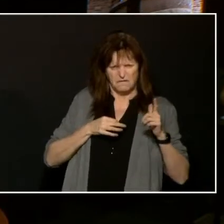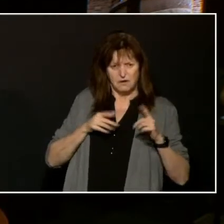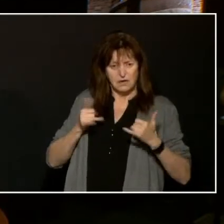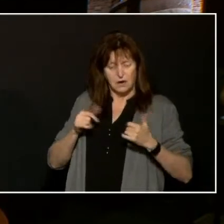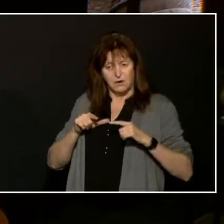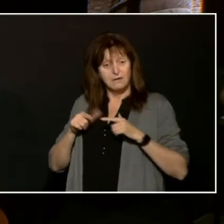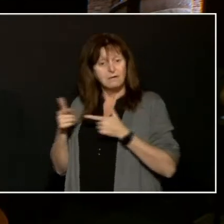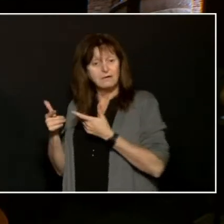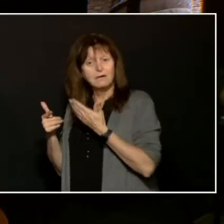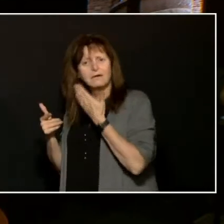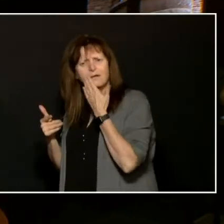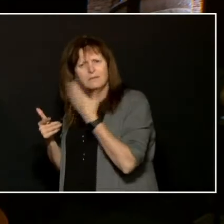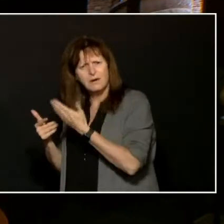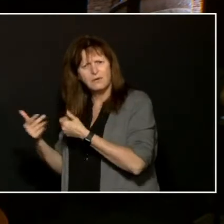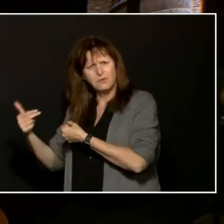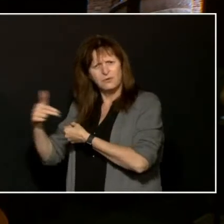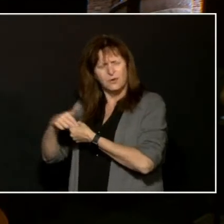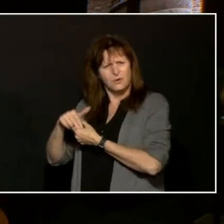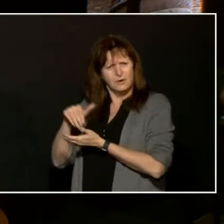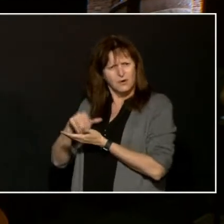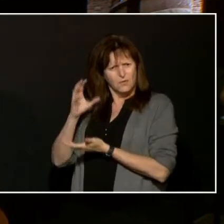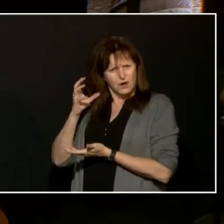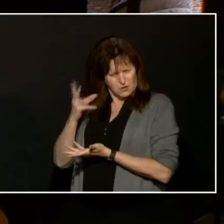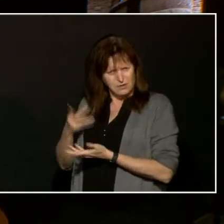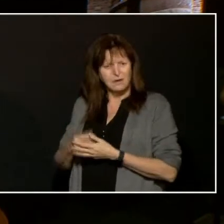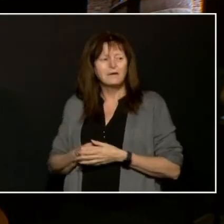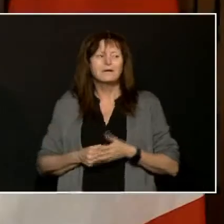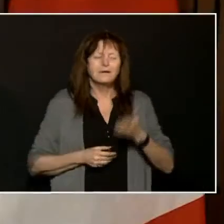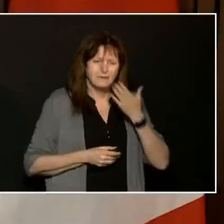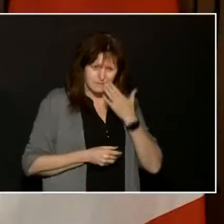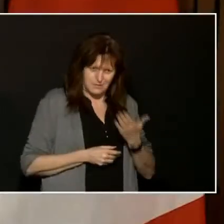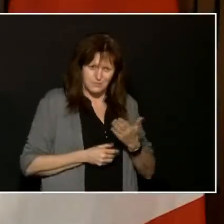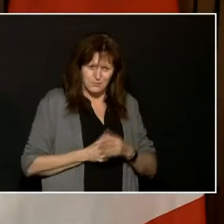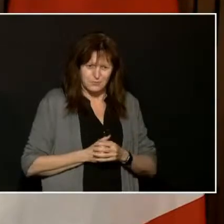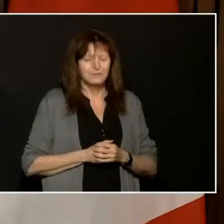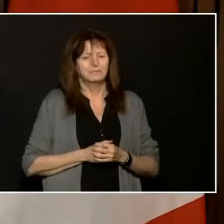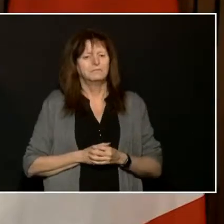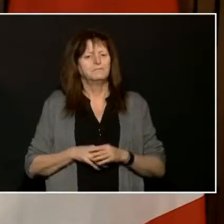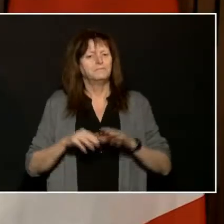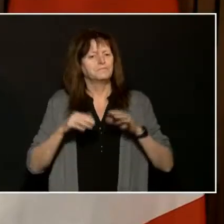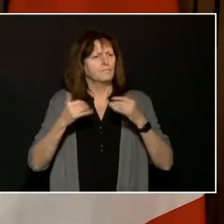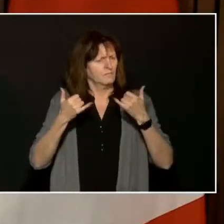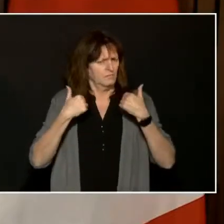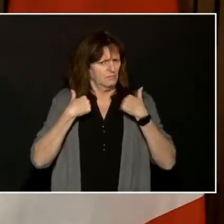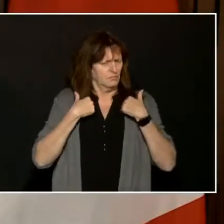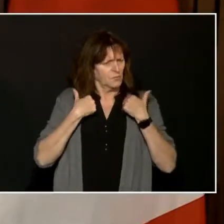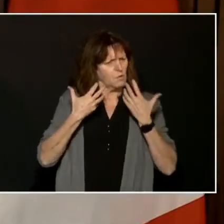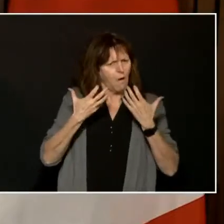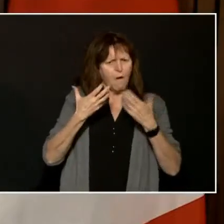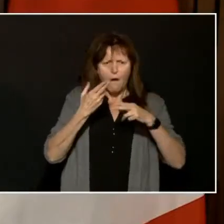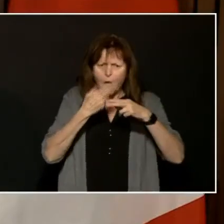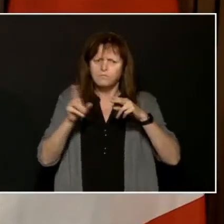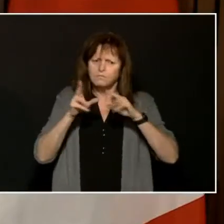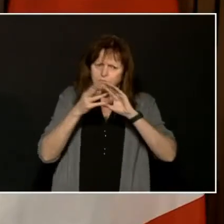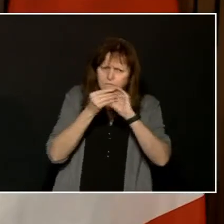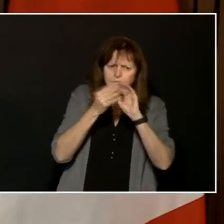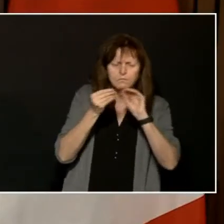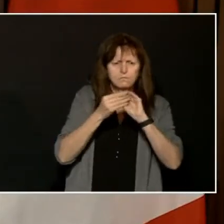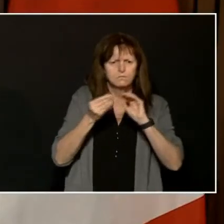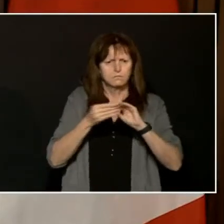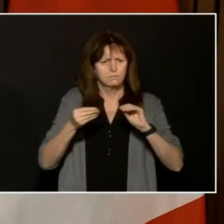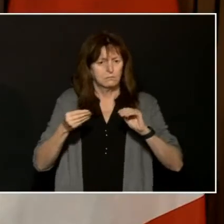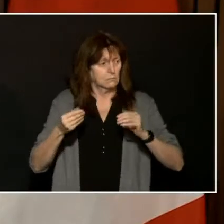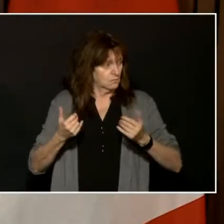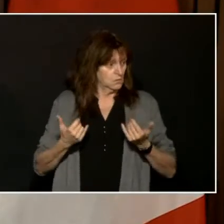you, Dr. Williams. So I want to keep my opening remarks brief today. Our picture today looks different. The direction of